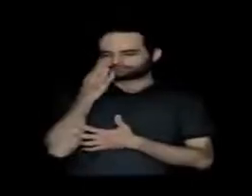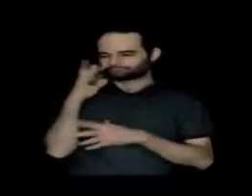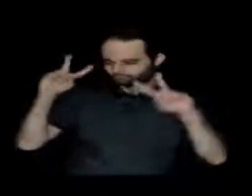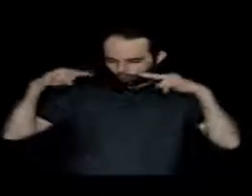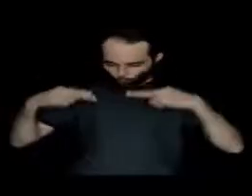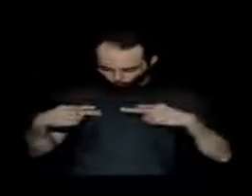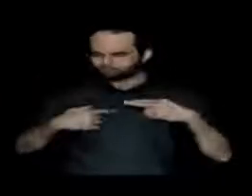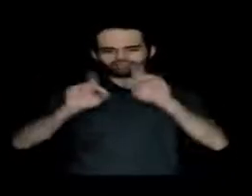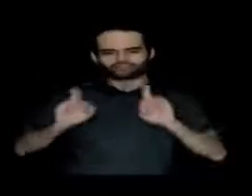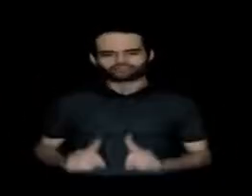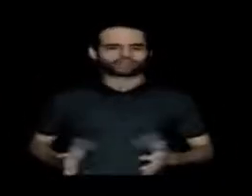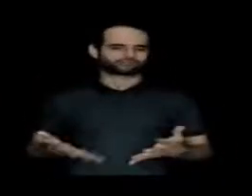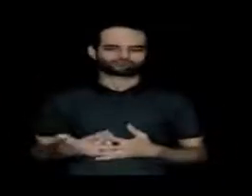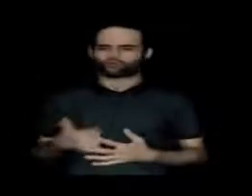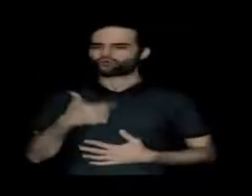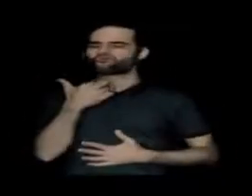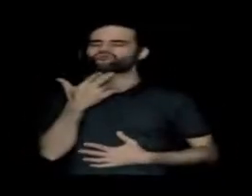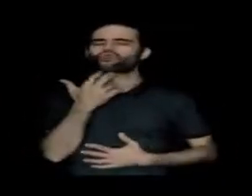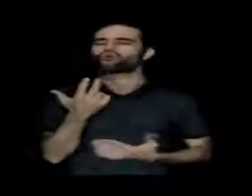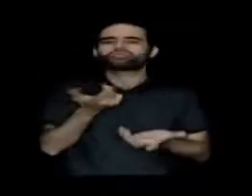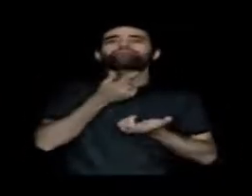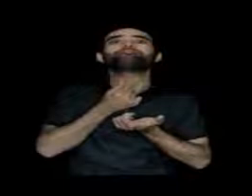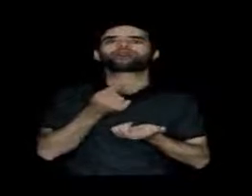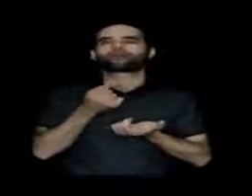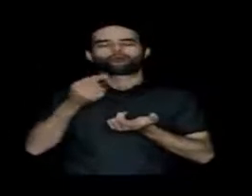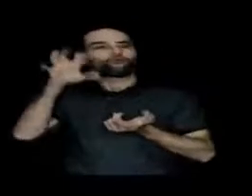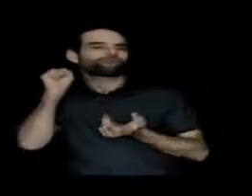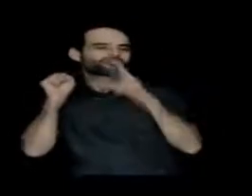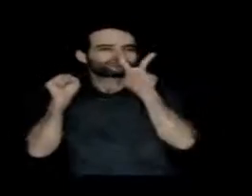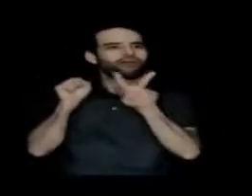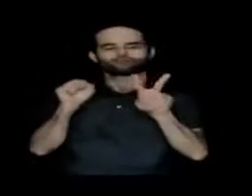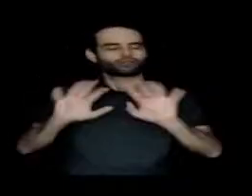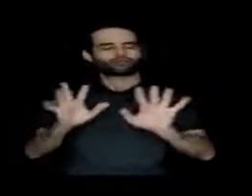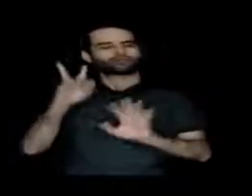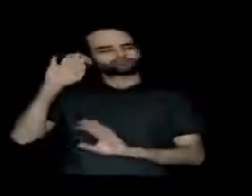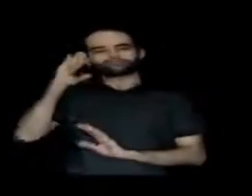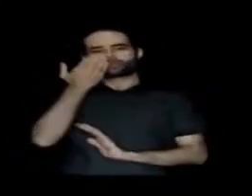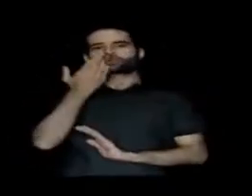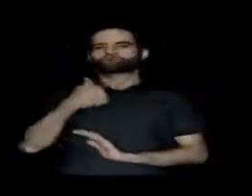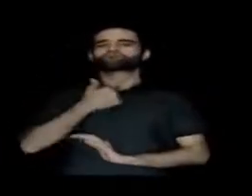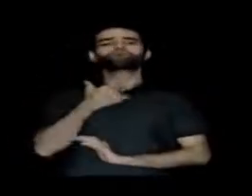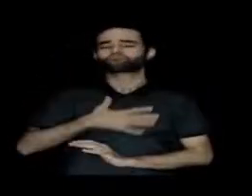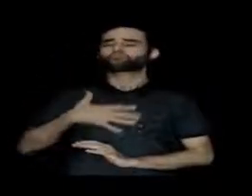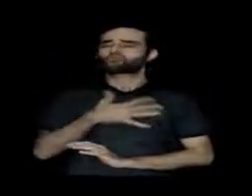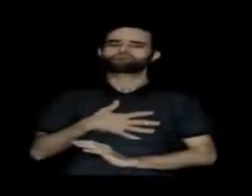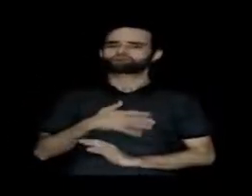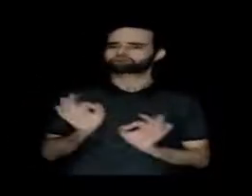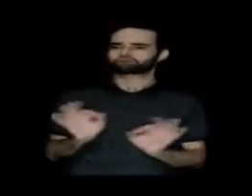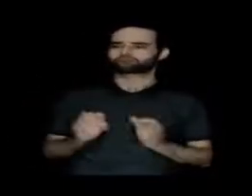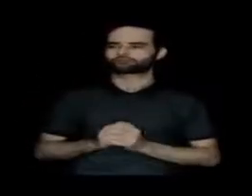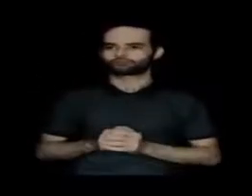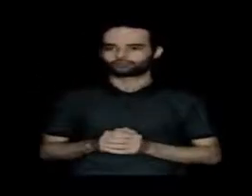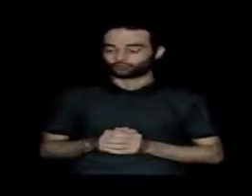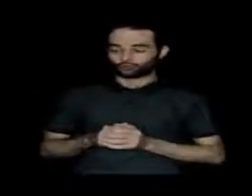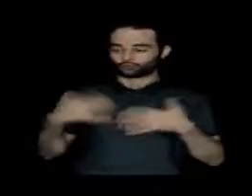desire to listen, no desire to see. I'm deaf-blind and I like being that way. And that's the biggest lesson she's